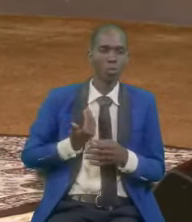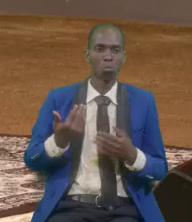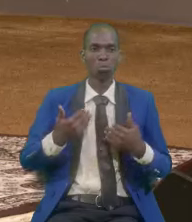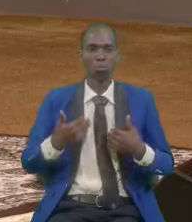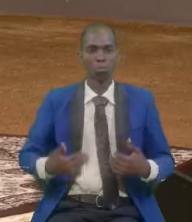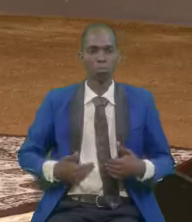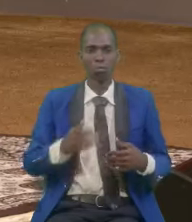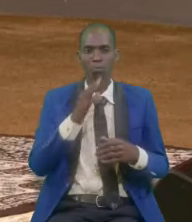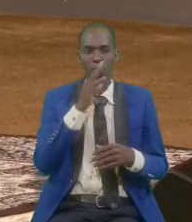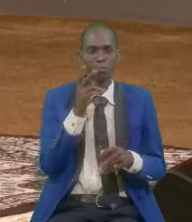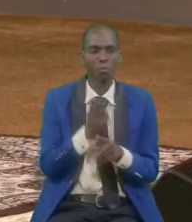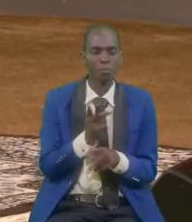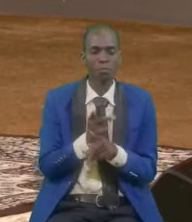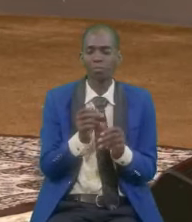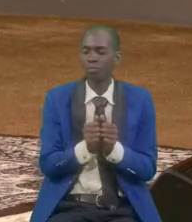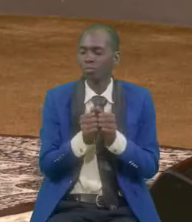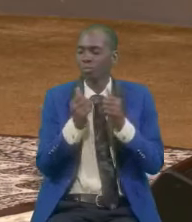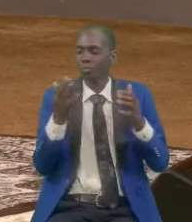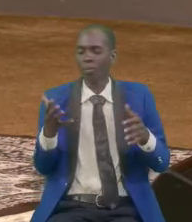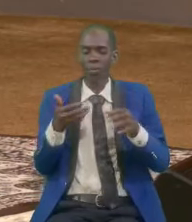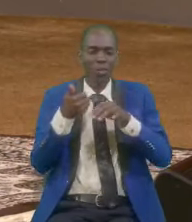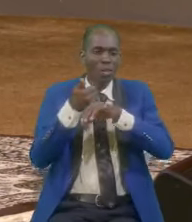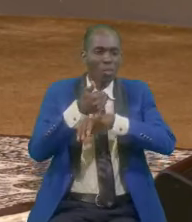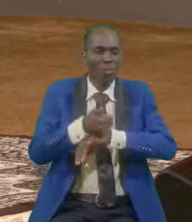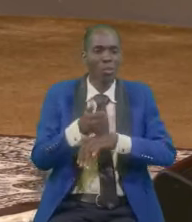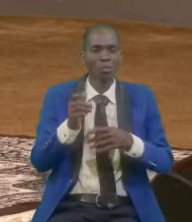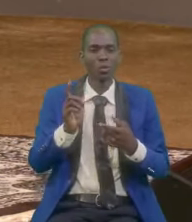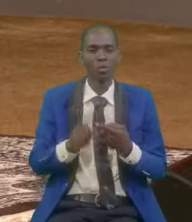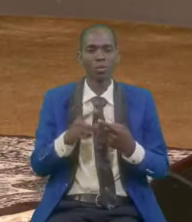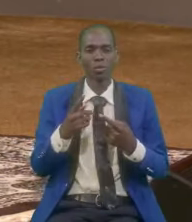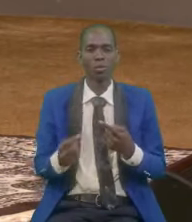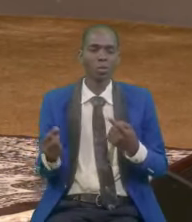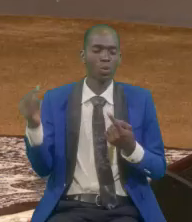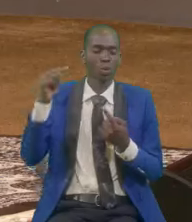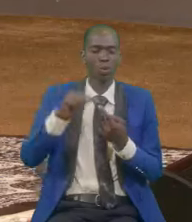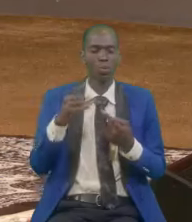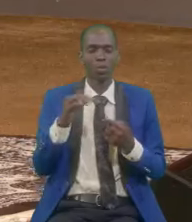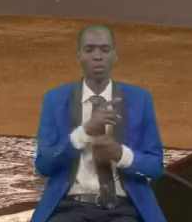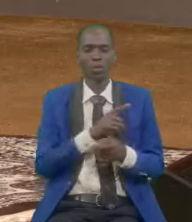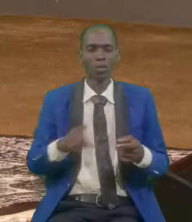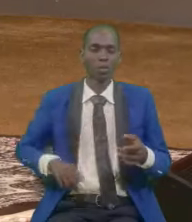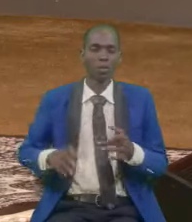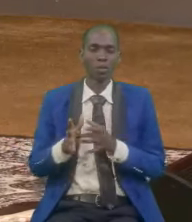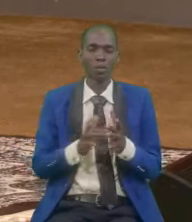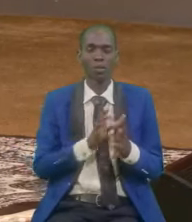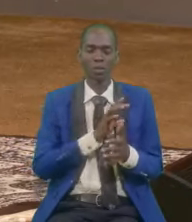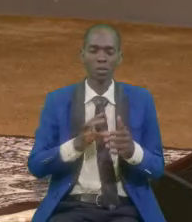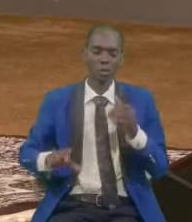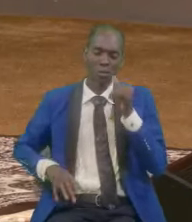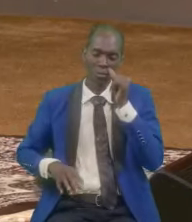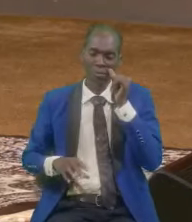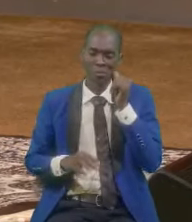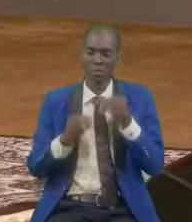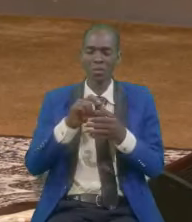be preserved blameless unto the coming of our Lord Jesus Christ.